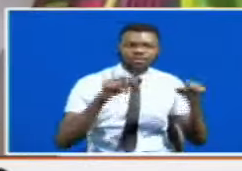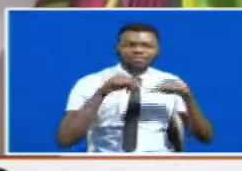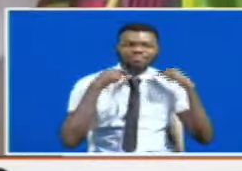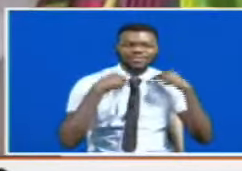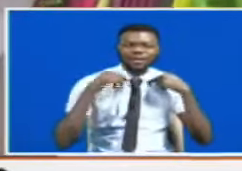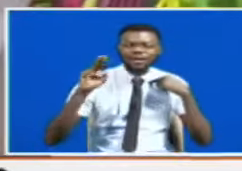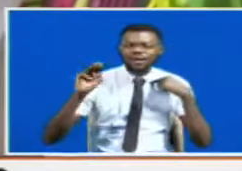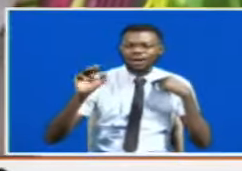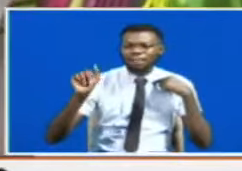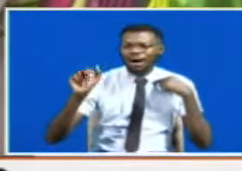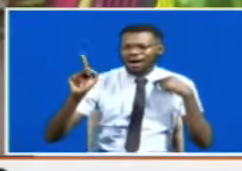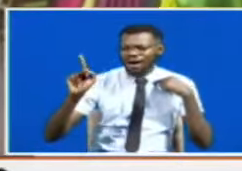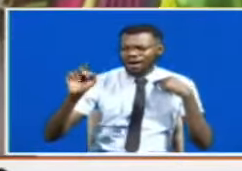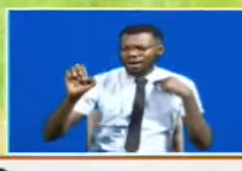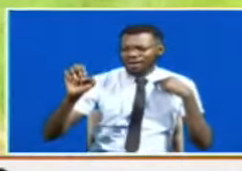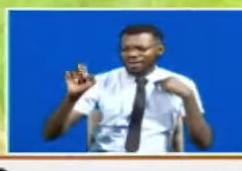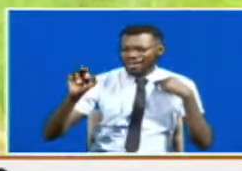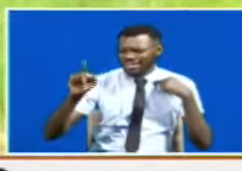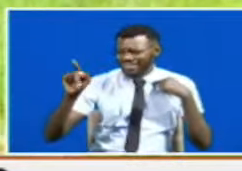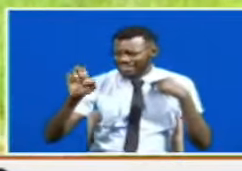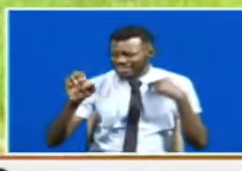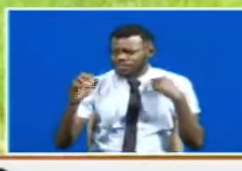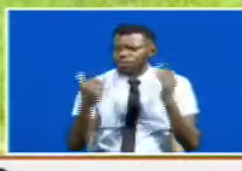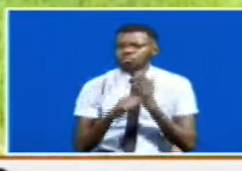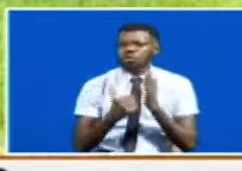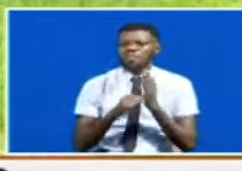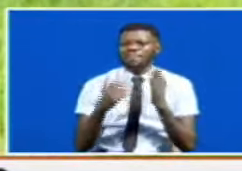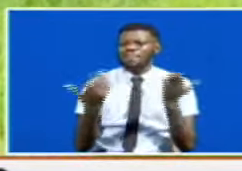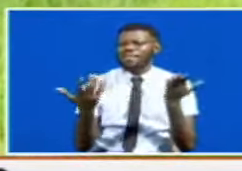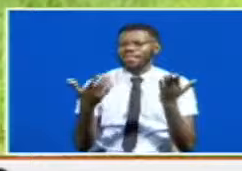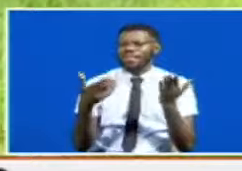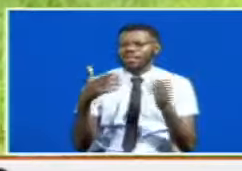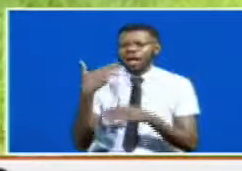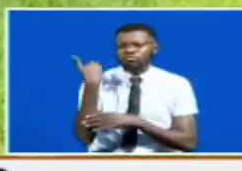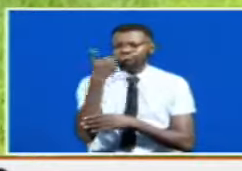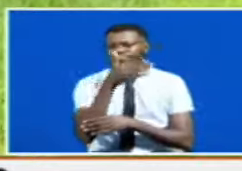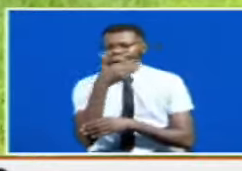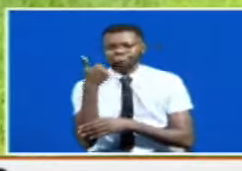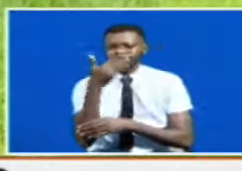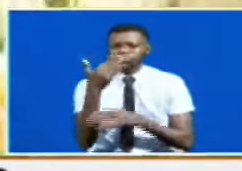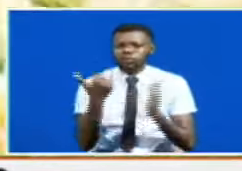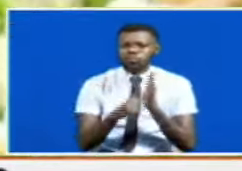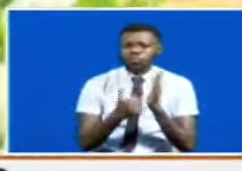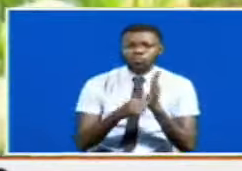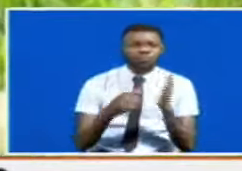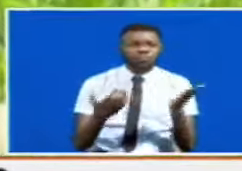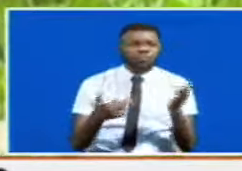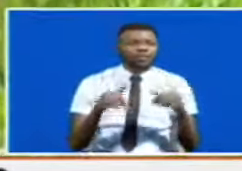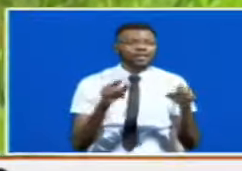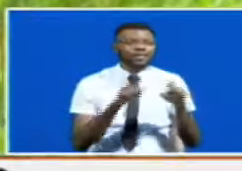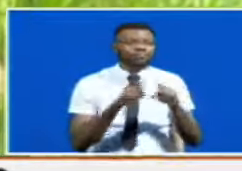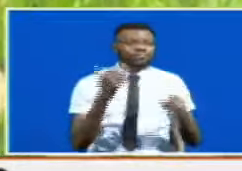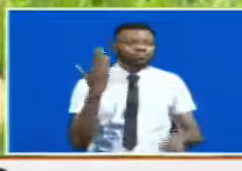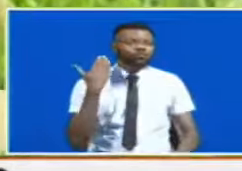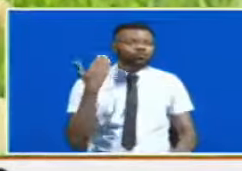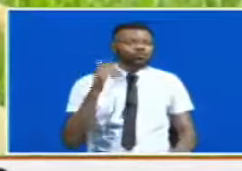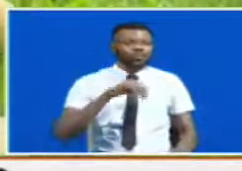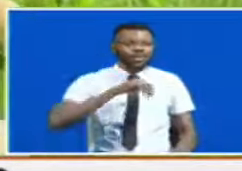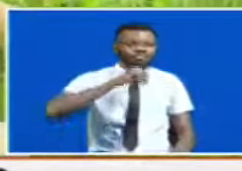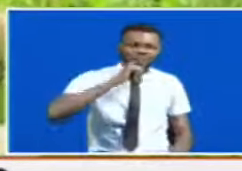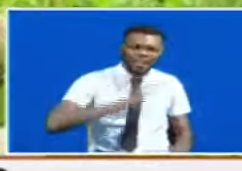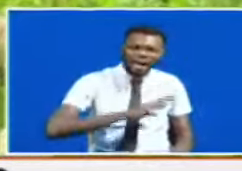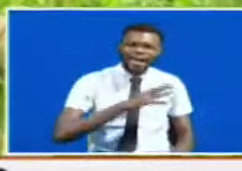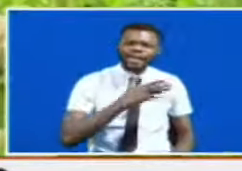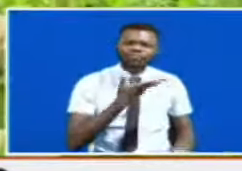between them, causing her emotional torture. She says upon her son's return, she engaged him, but he claims he has no